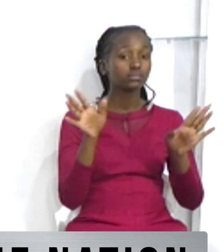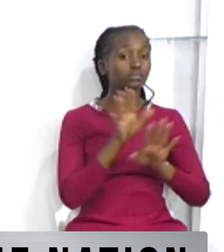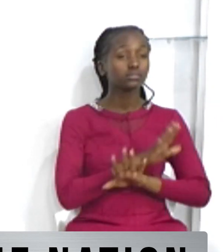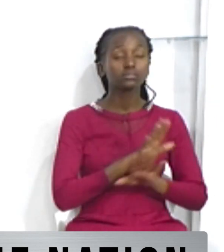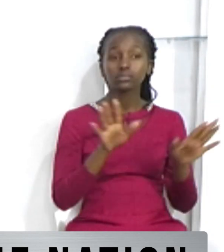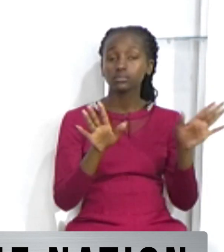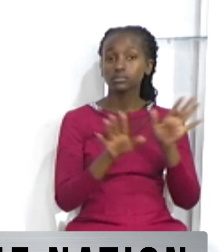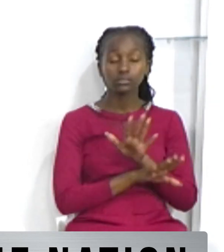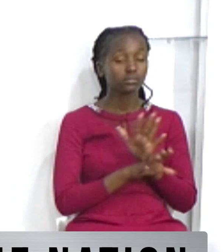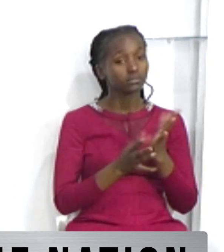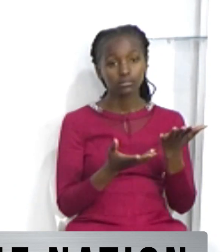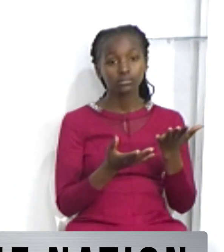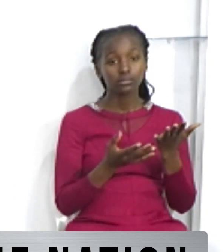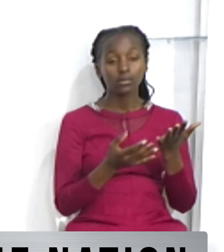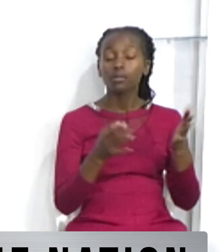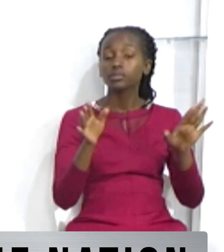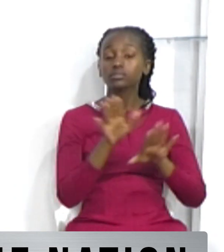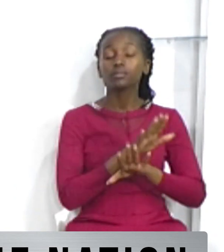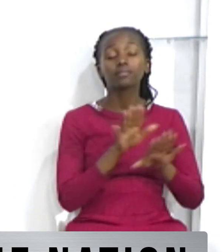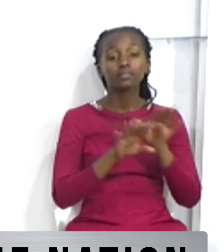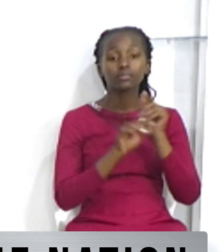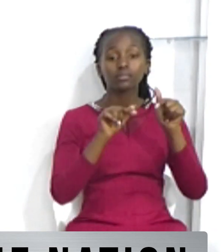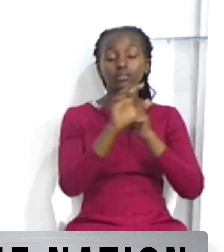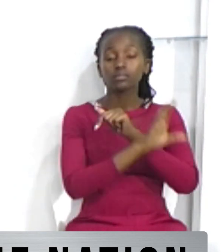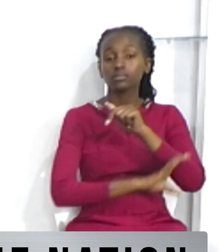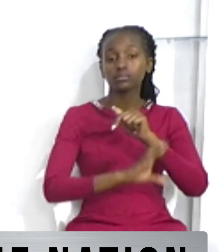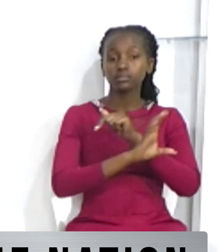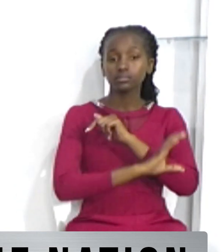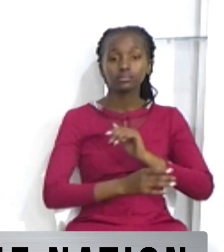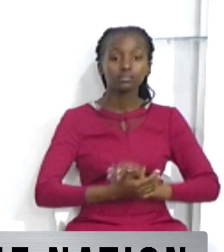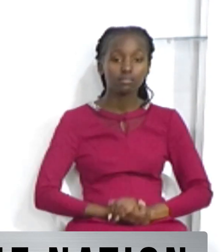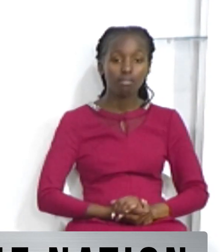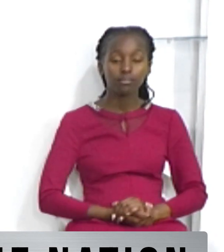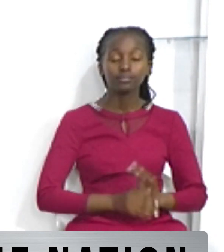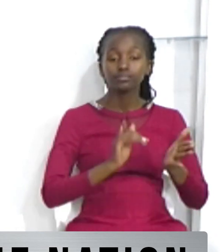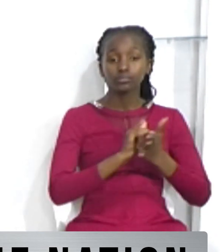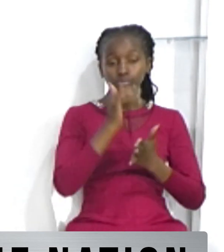the running operations of the country. And that's why you see